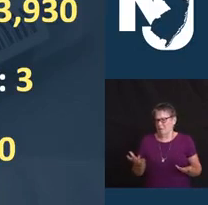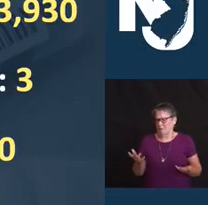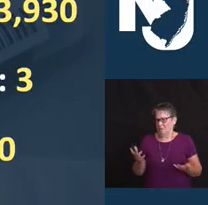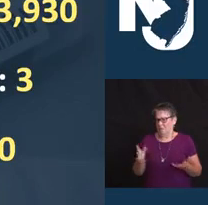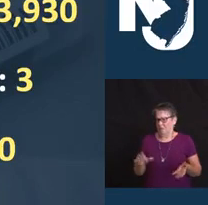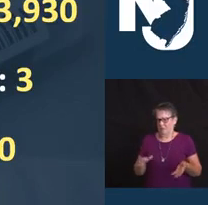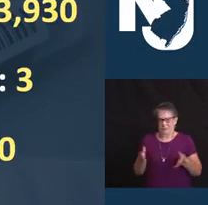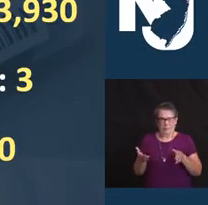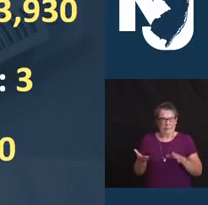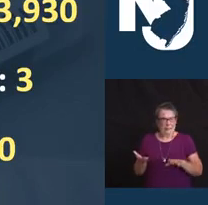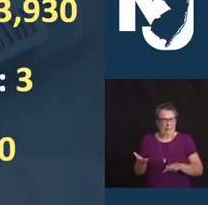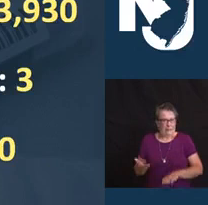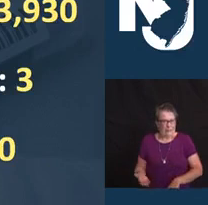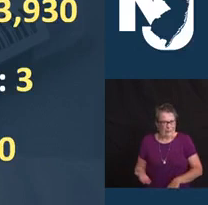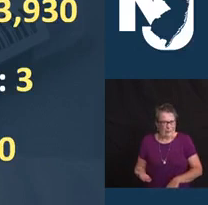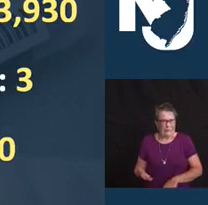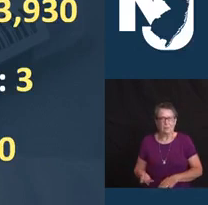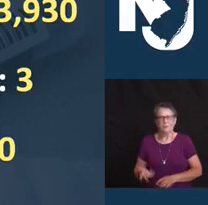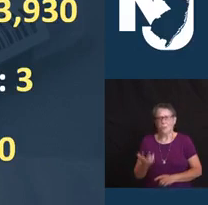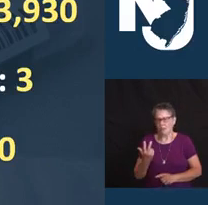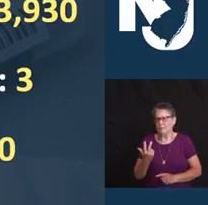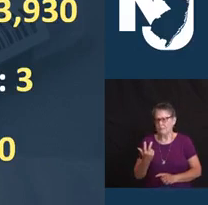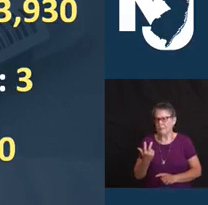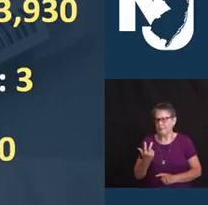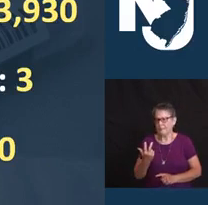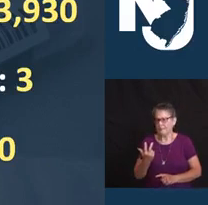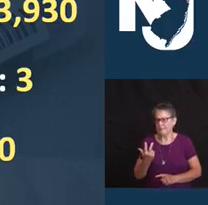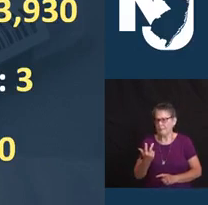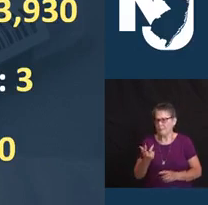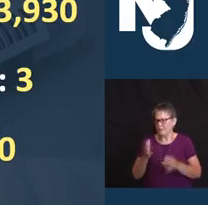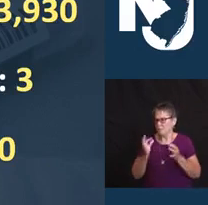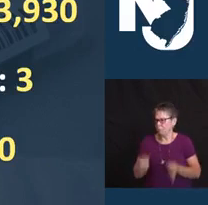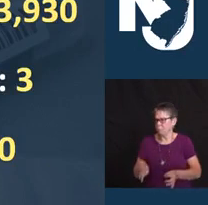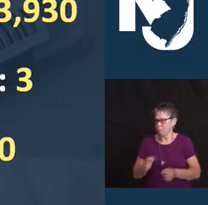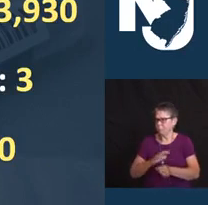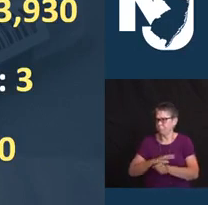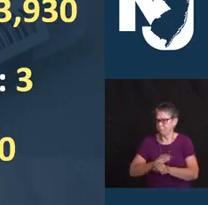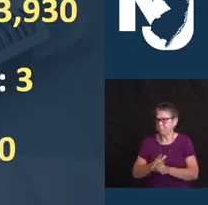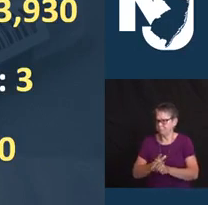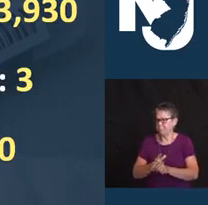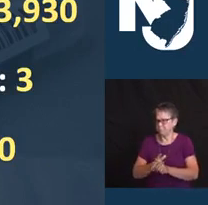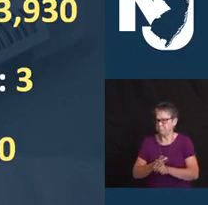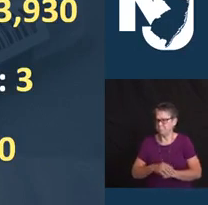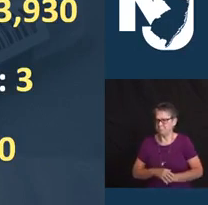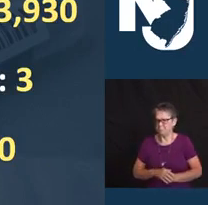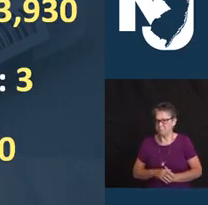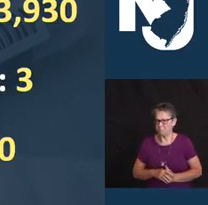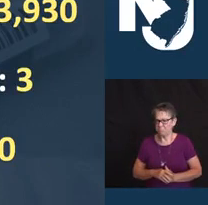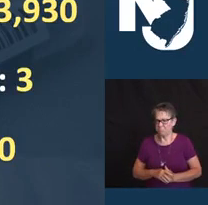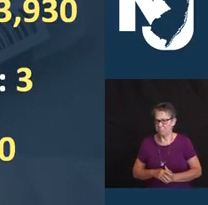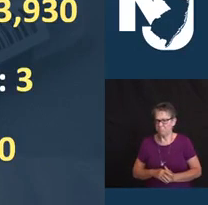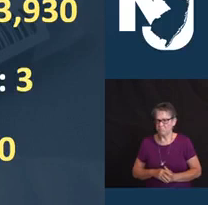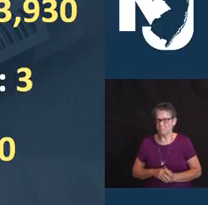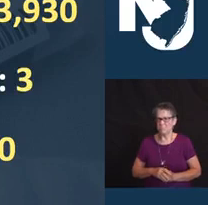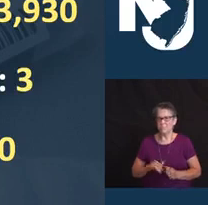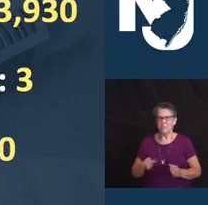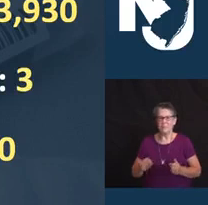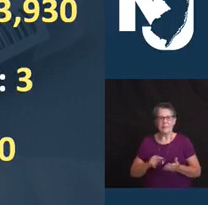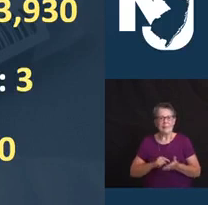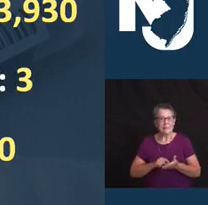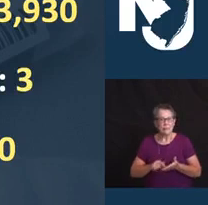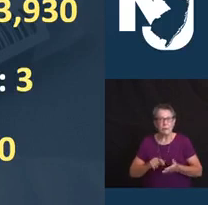COVID-related deaths. Over the past week, we confirmed the loss of a total of 52 blessed brothers and